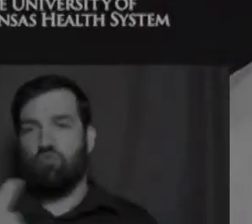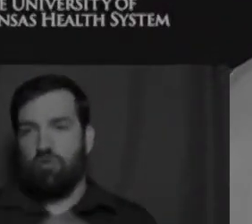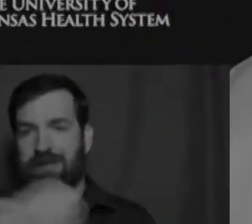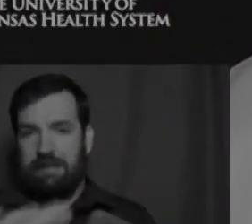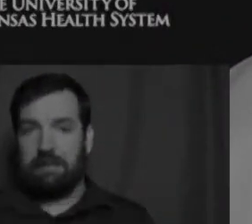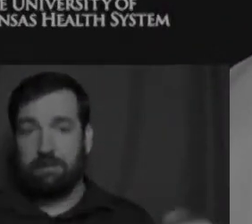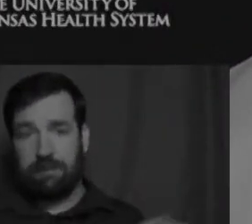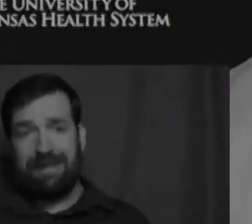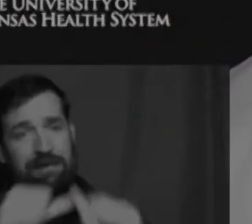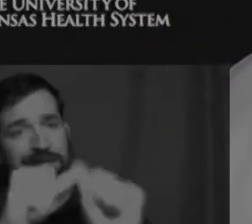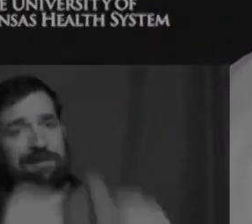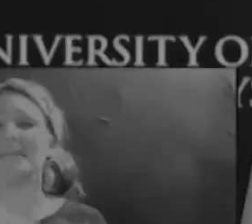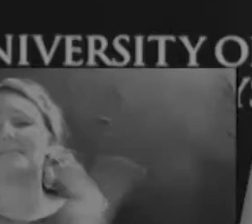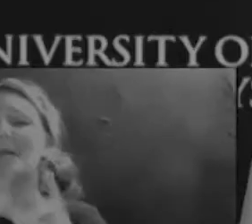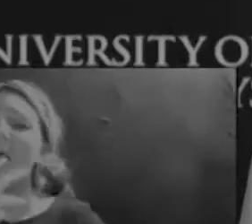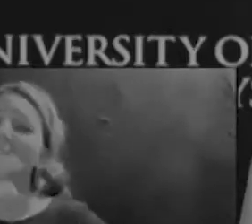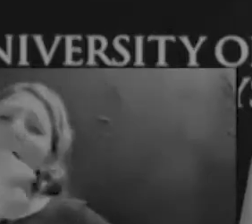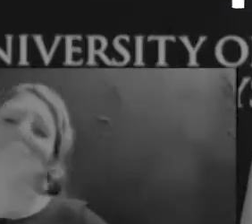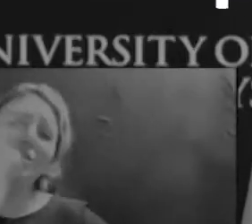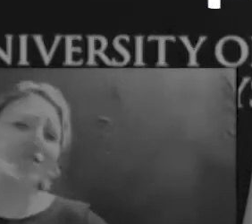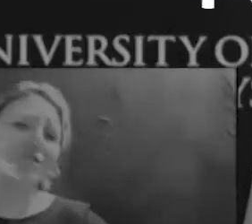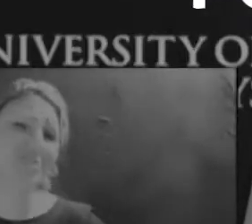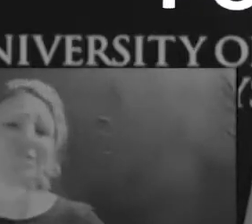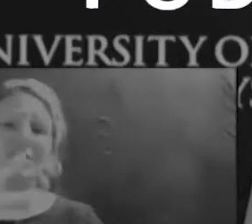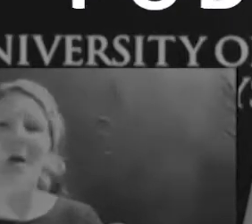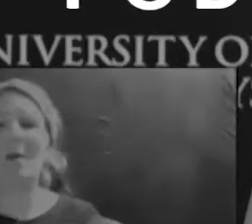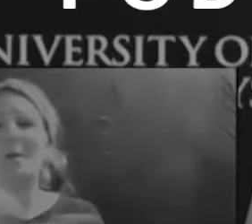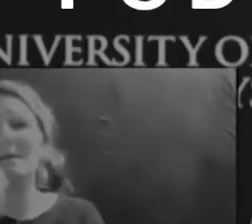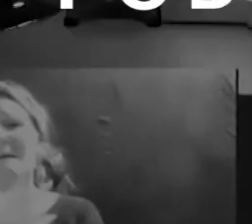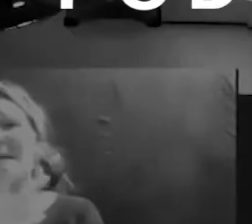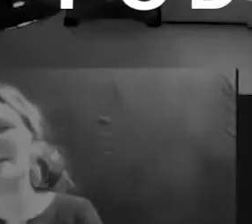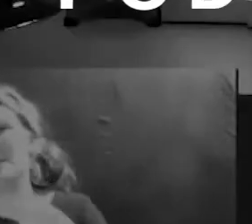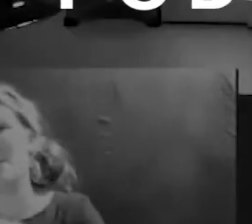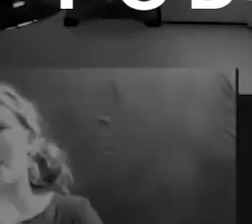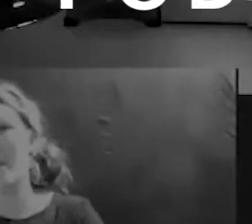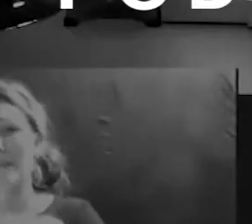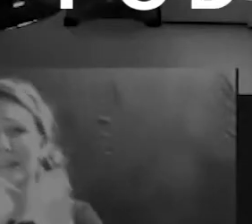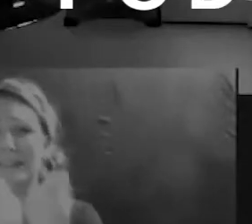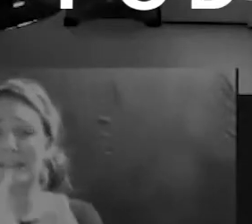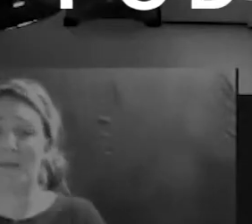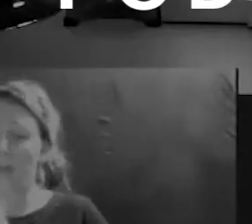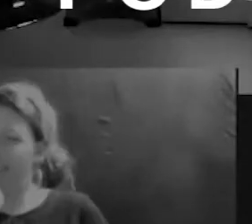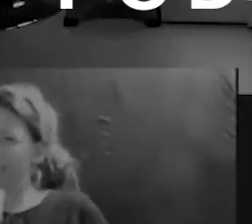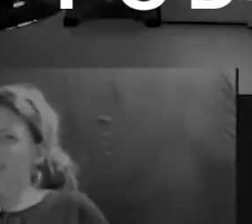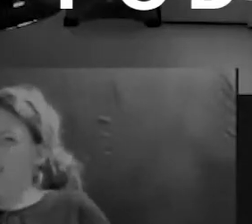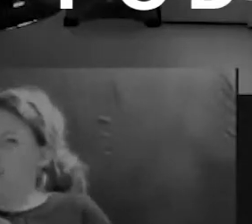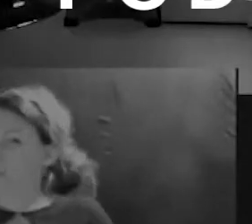Mics with Dr. Stein's podcasts. Now, everywhere podcasts are available.